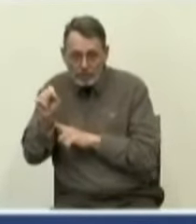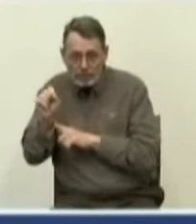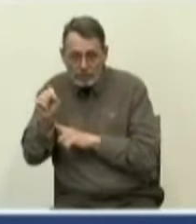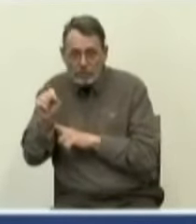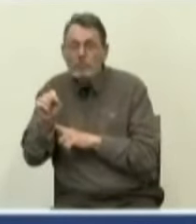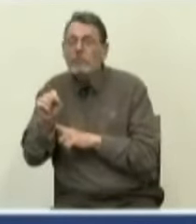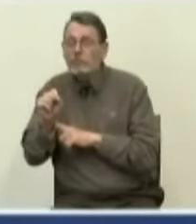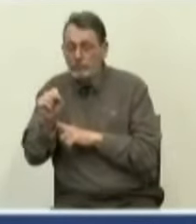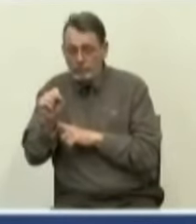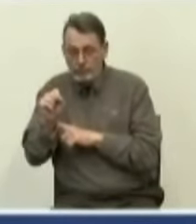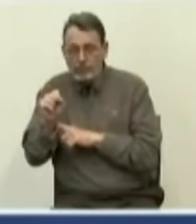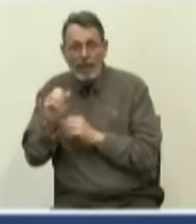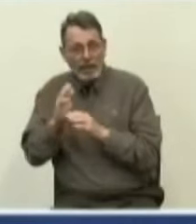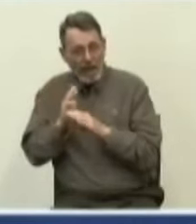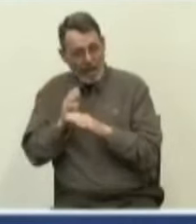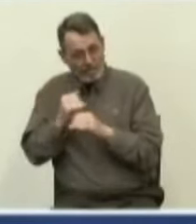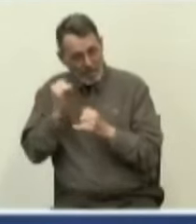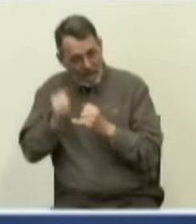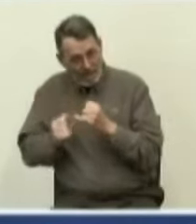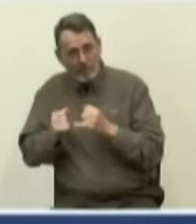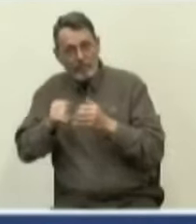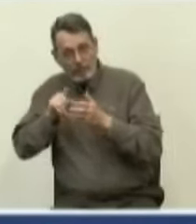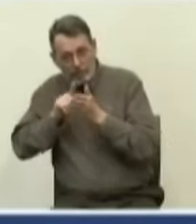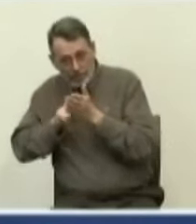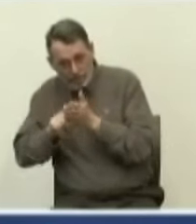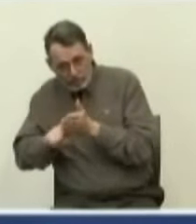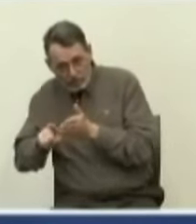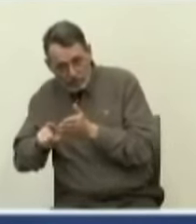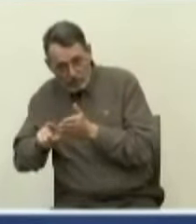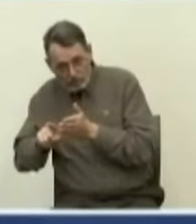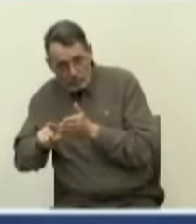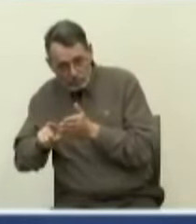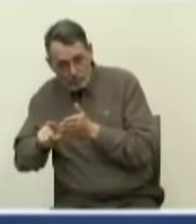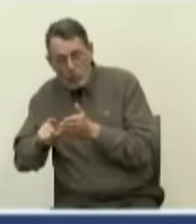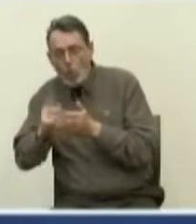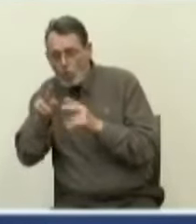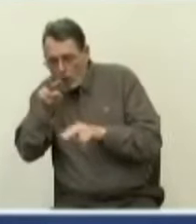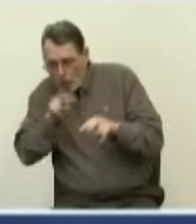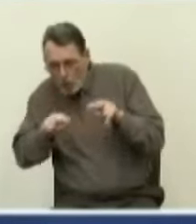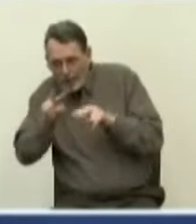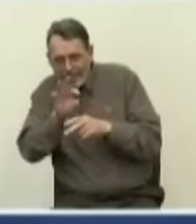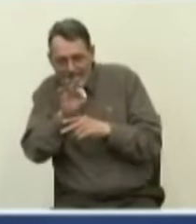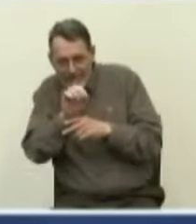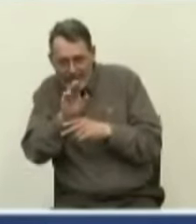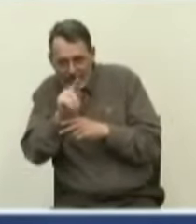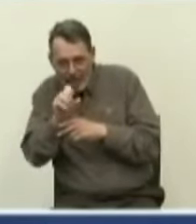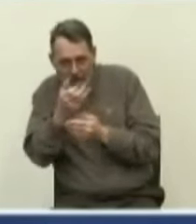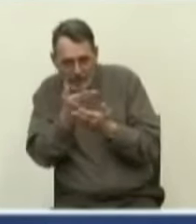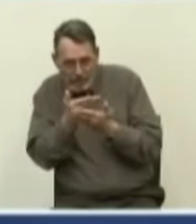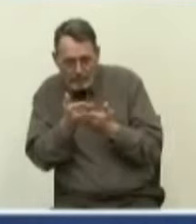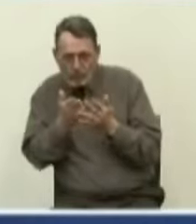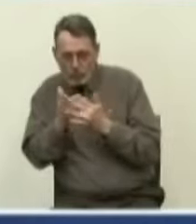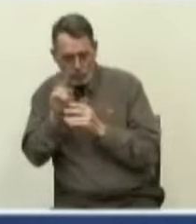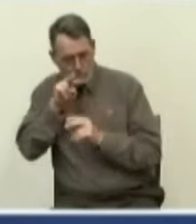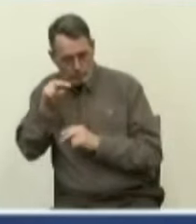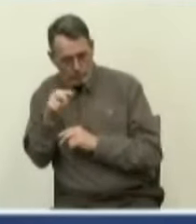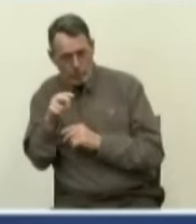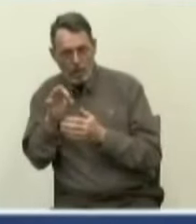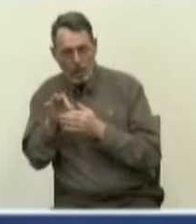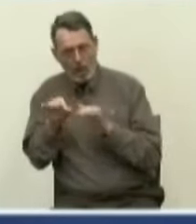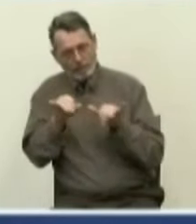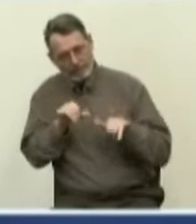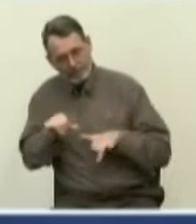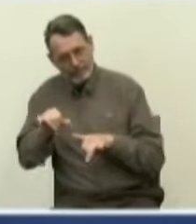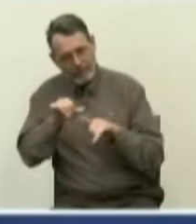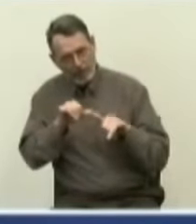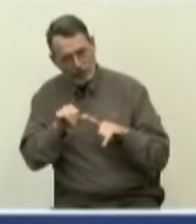the investigation's conclusion, we look at the facts and evidence through the lens of standards set by our